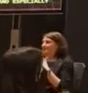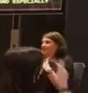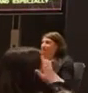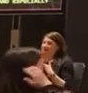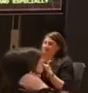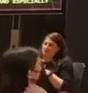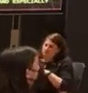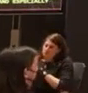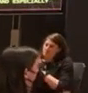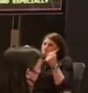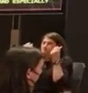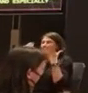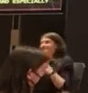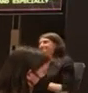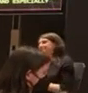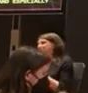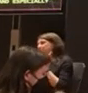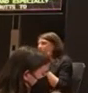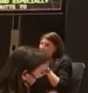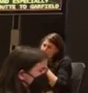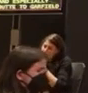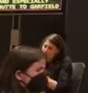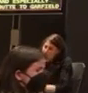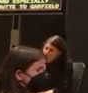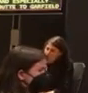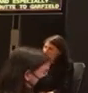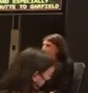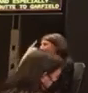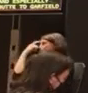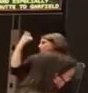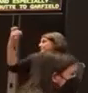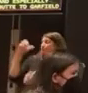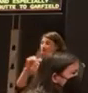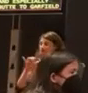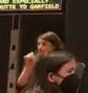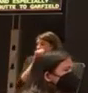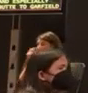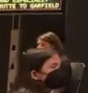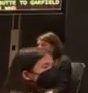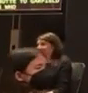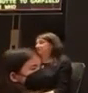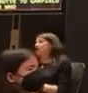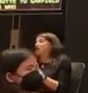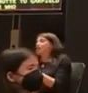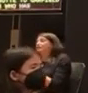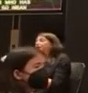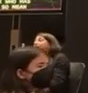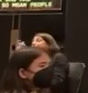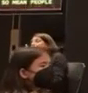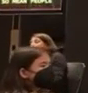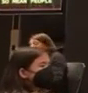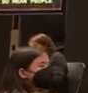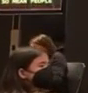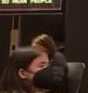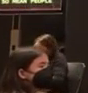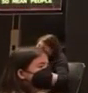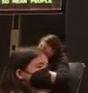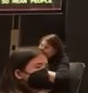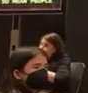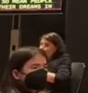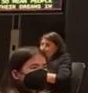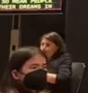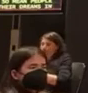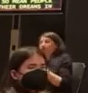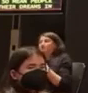so many young people to follow their dreams in jazz. And of course, there's other people that have established a lot